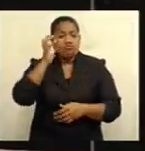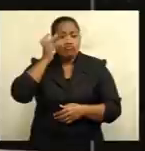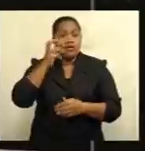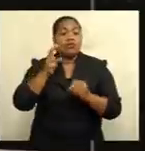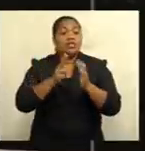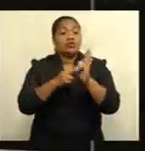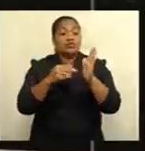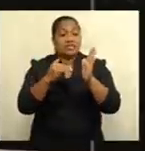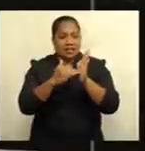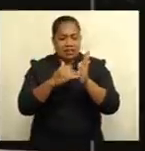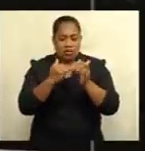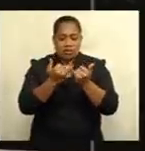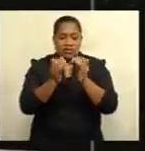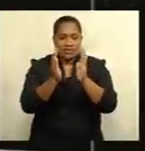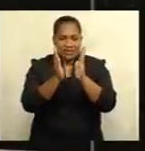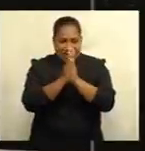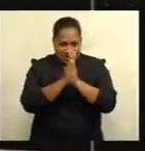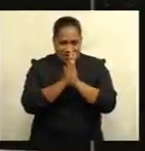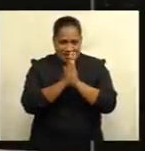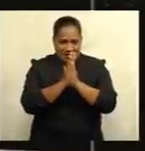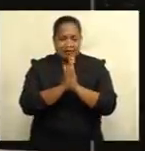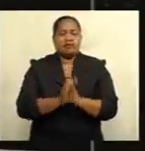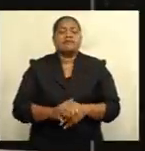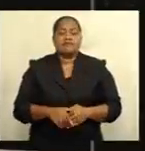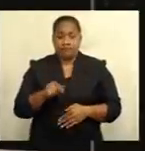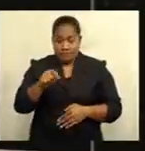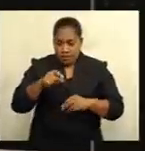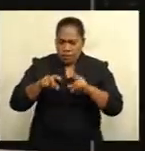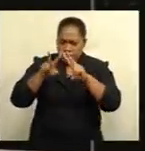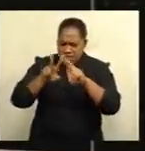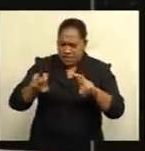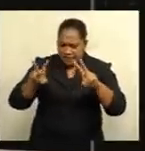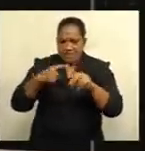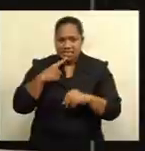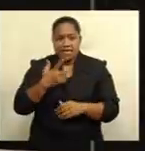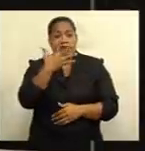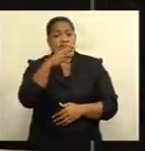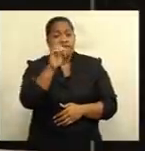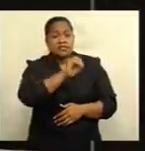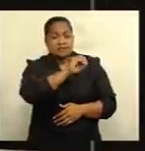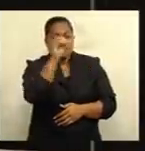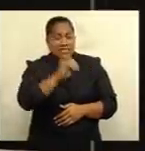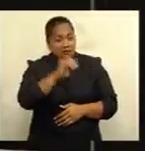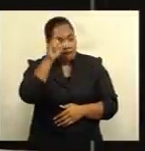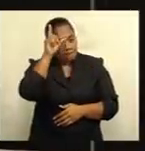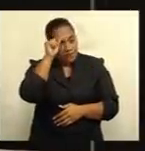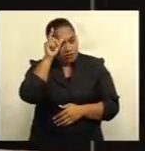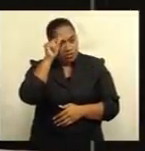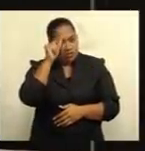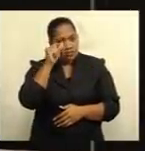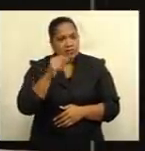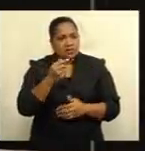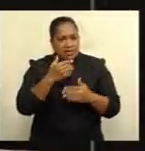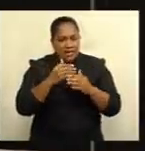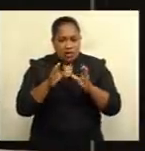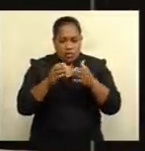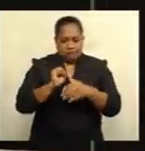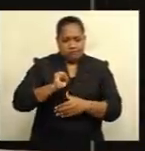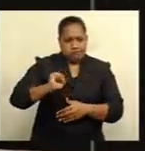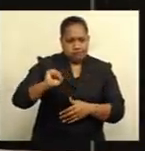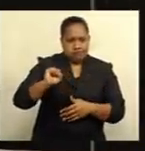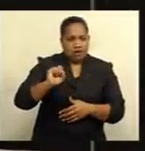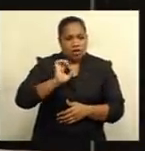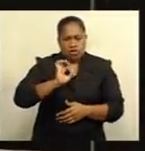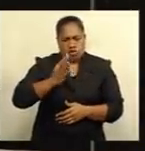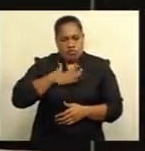The article published was allegedly based on a survey claiming that 50% of Fijians in the hesitant group fear possible side